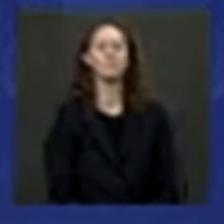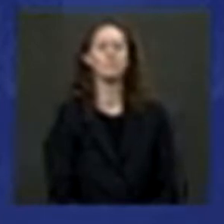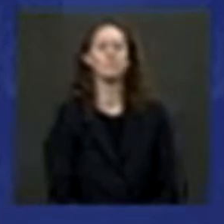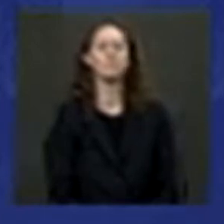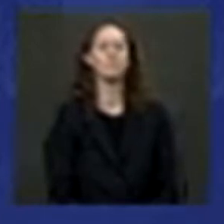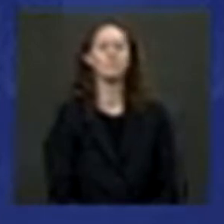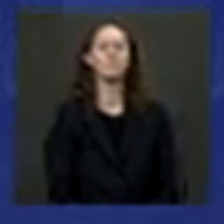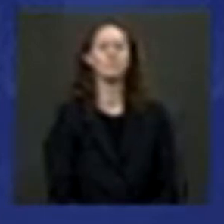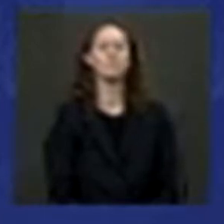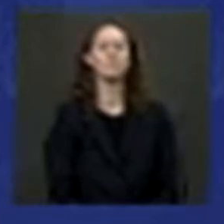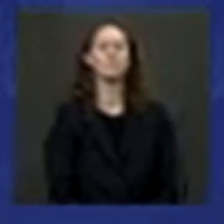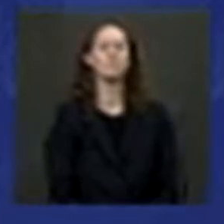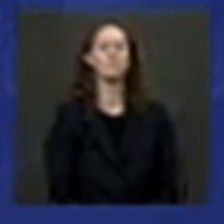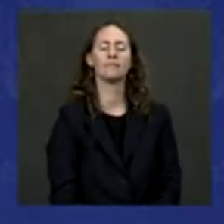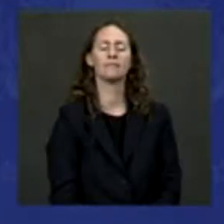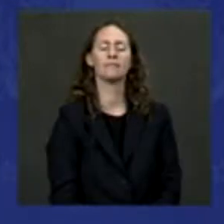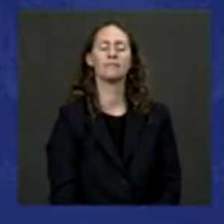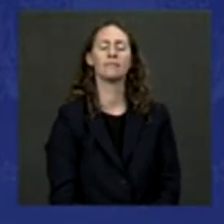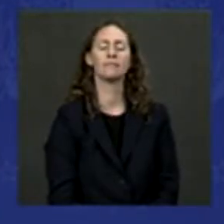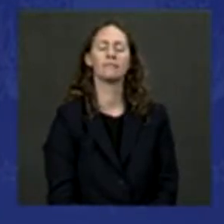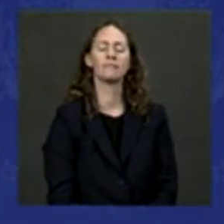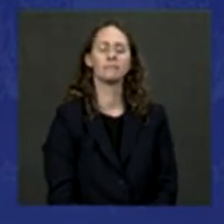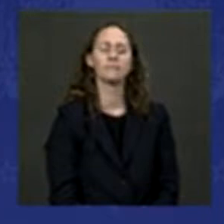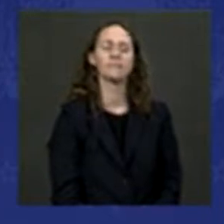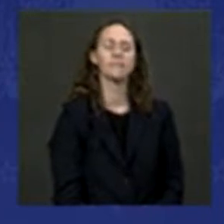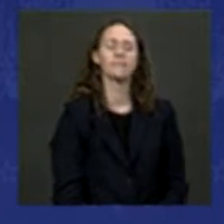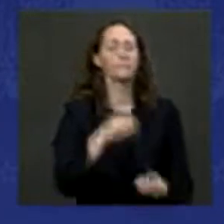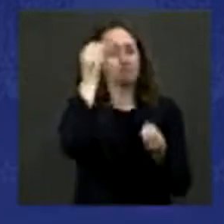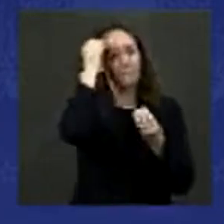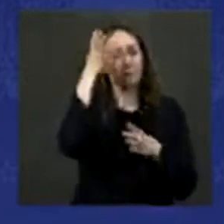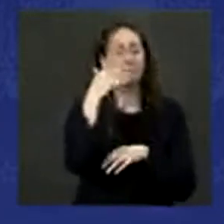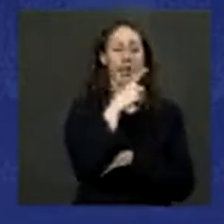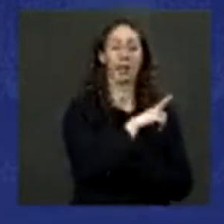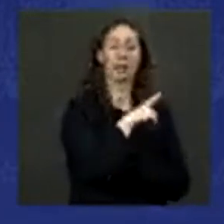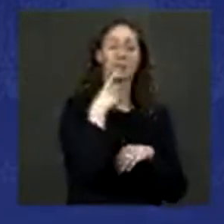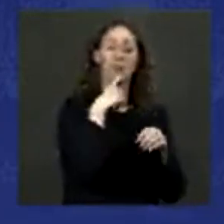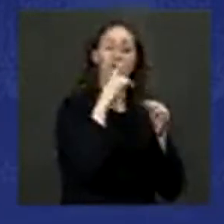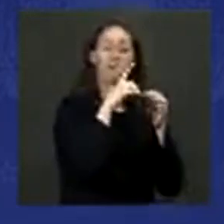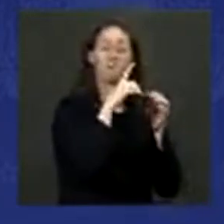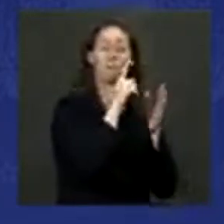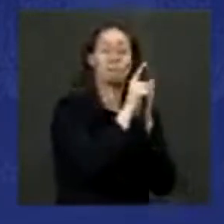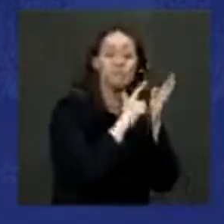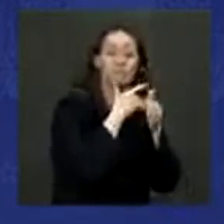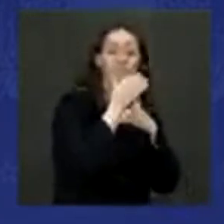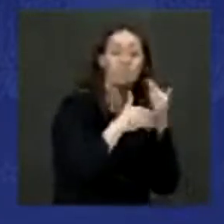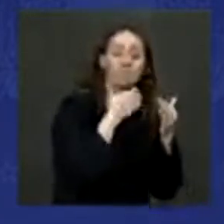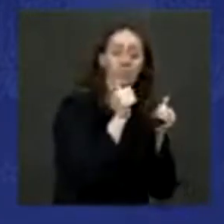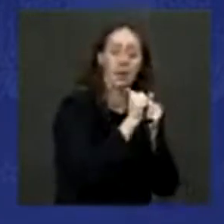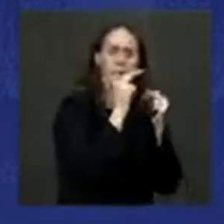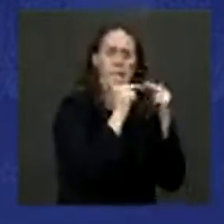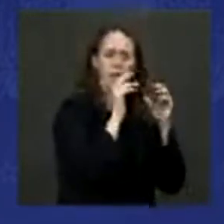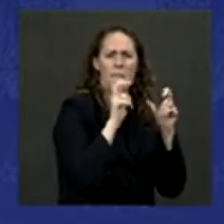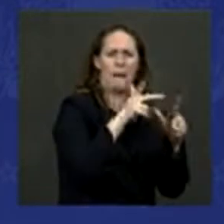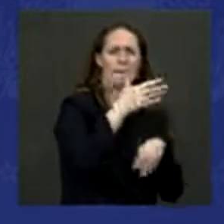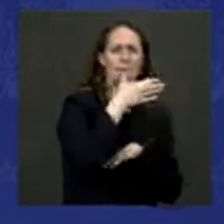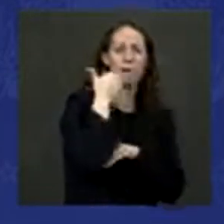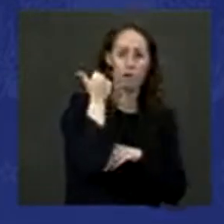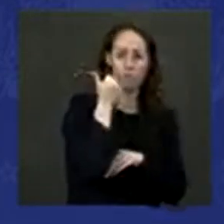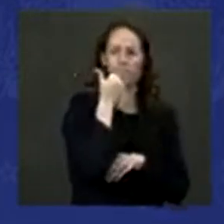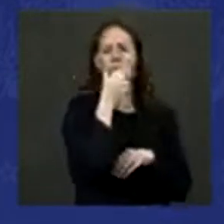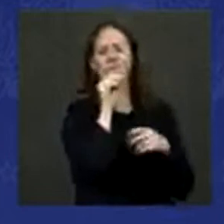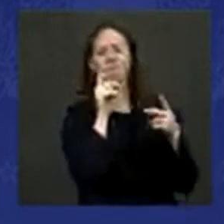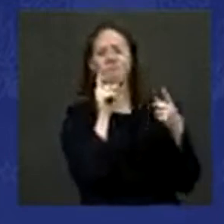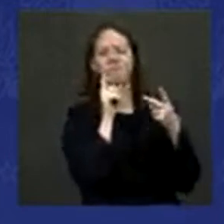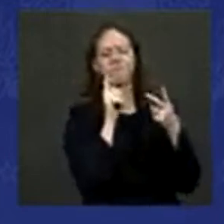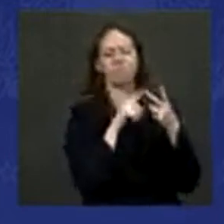the legislation, both the Build Back Better piece as well as the infrastructure piece,